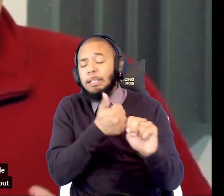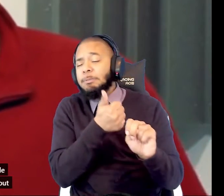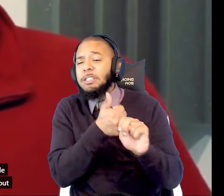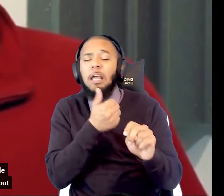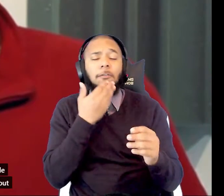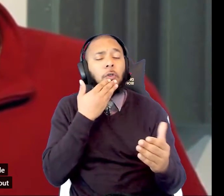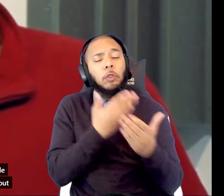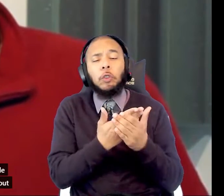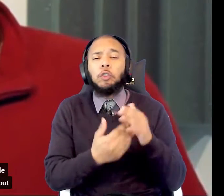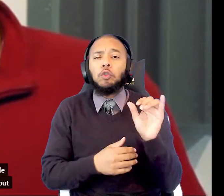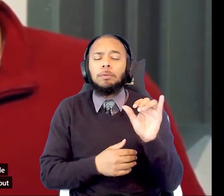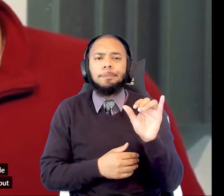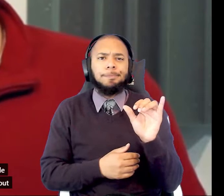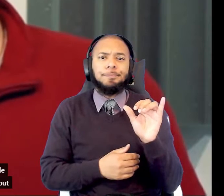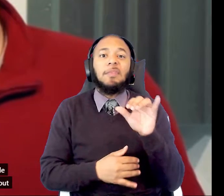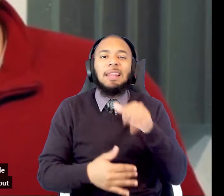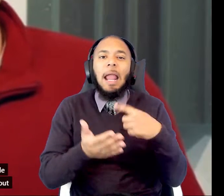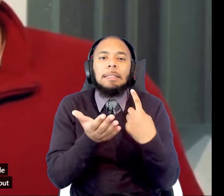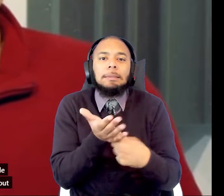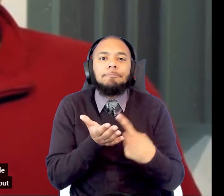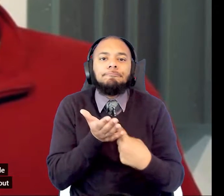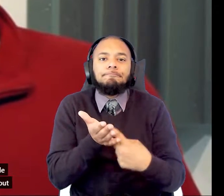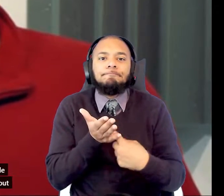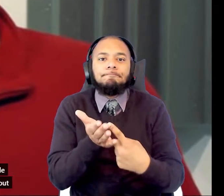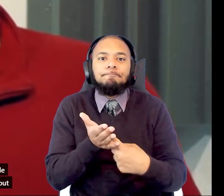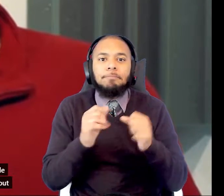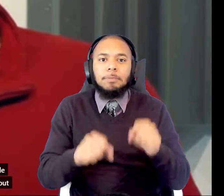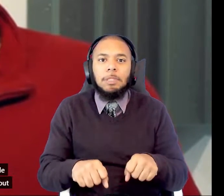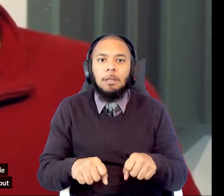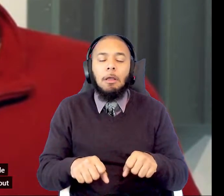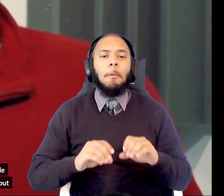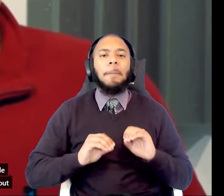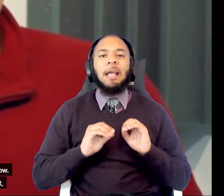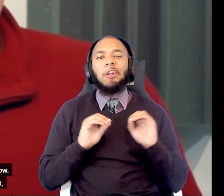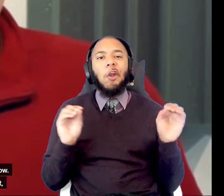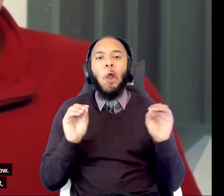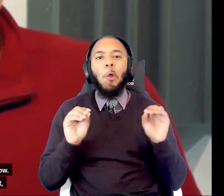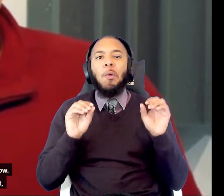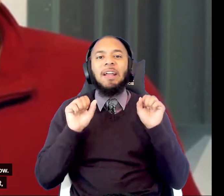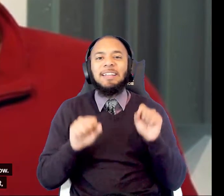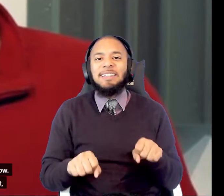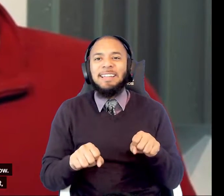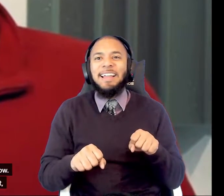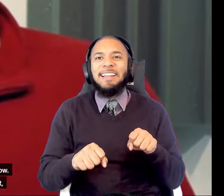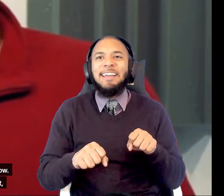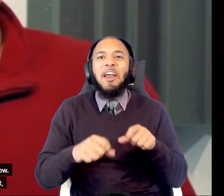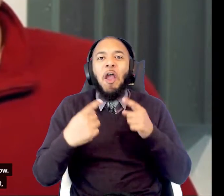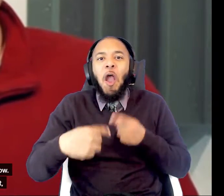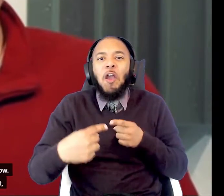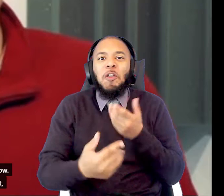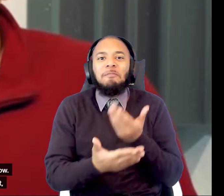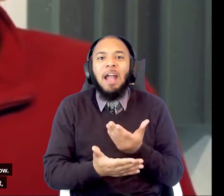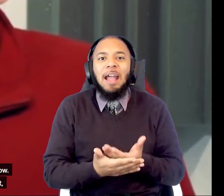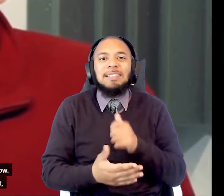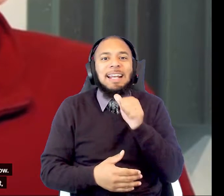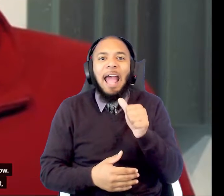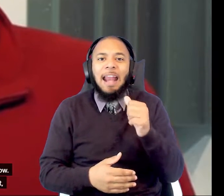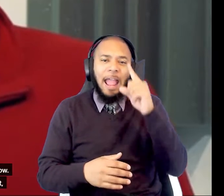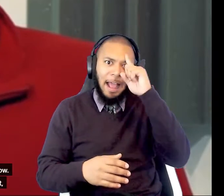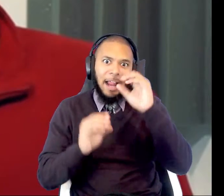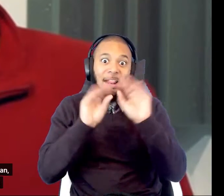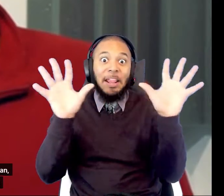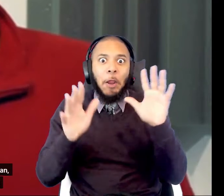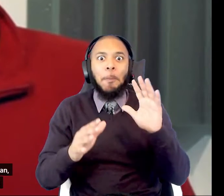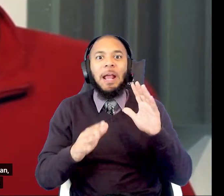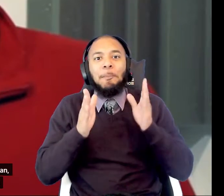debatable. We can have a debate. No reasonable person is going to argue with you about facts. They're not going to say, I don't know. I think there was a secret